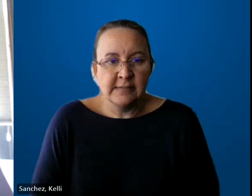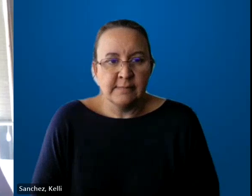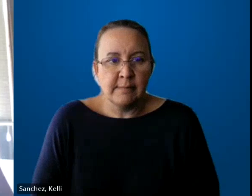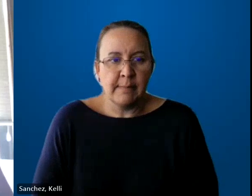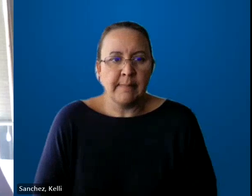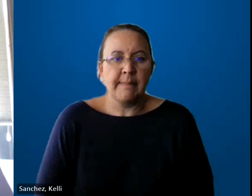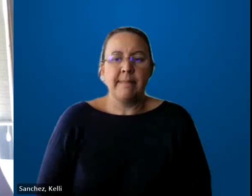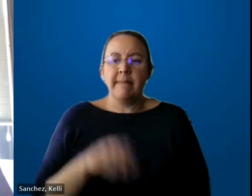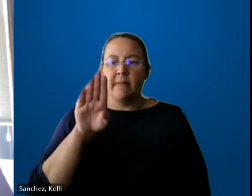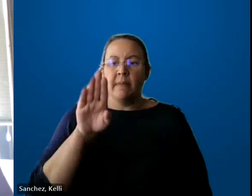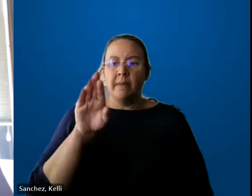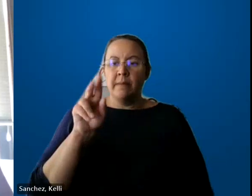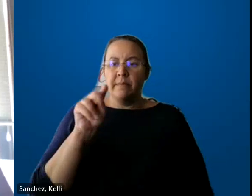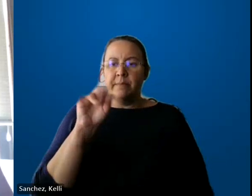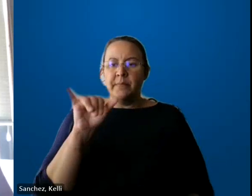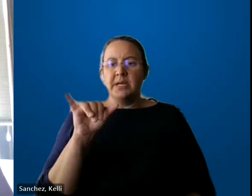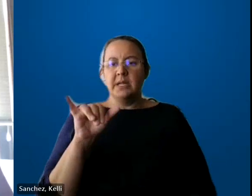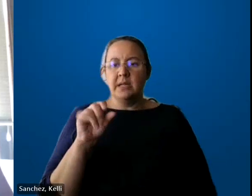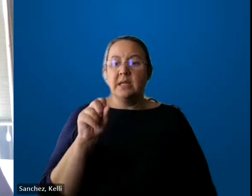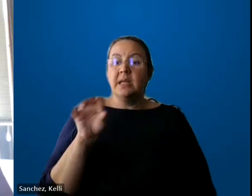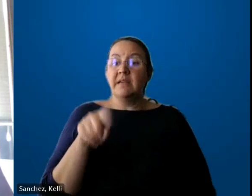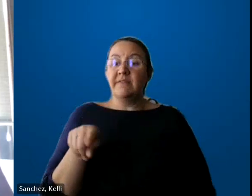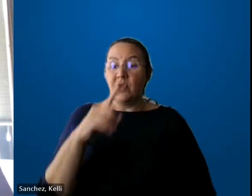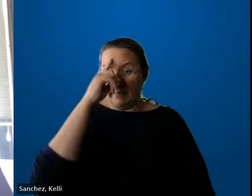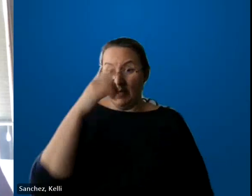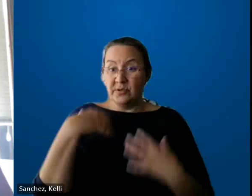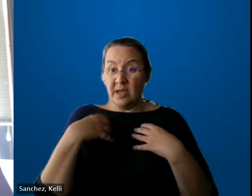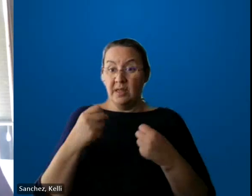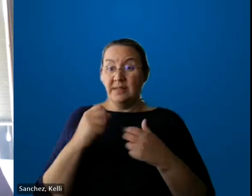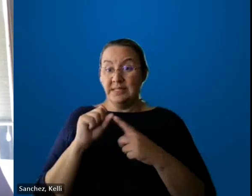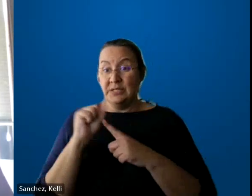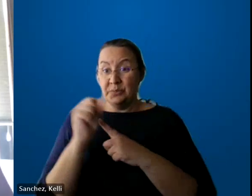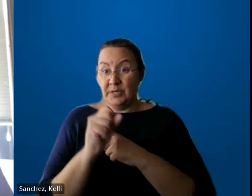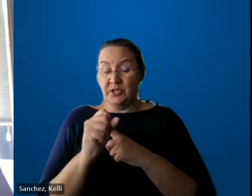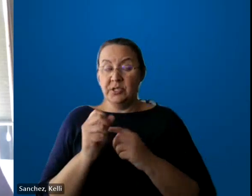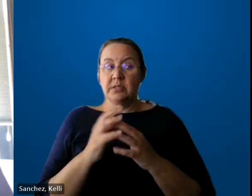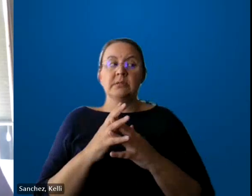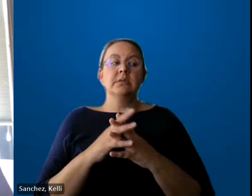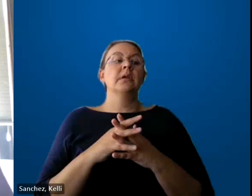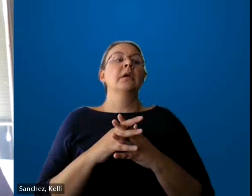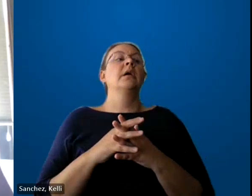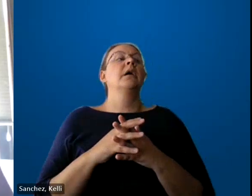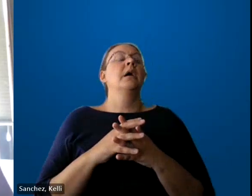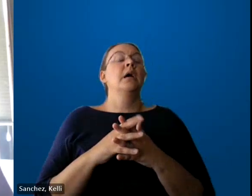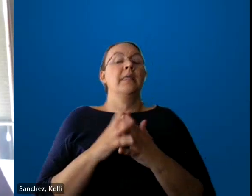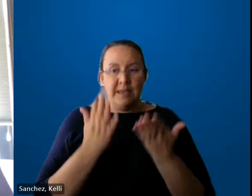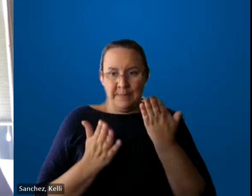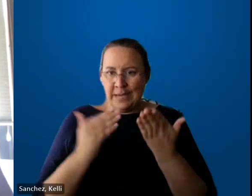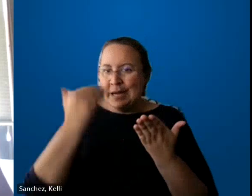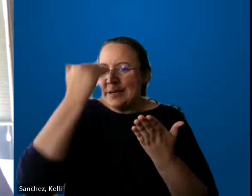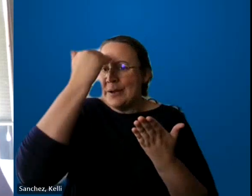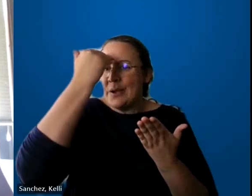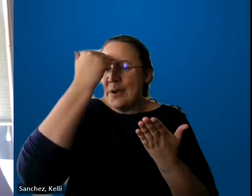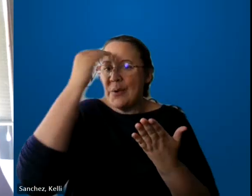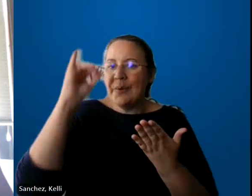Maybe people that are having mental health situations, they might know